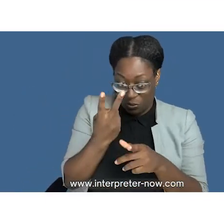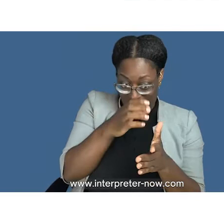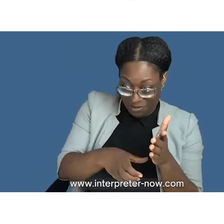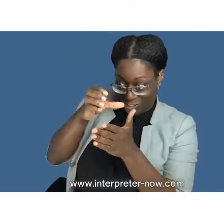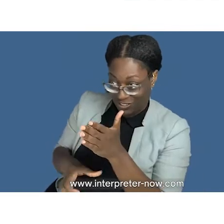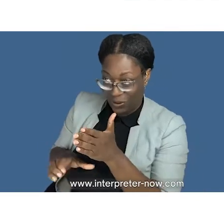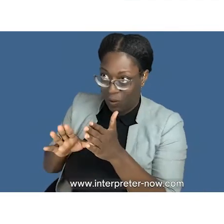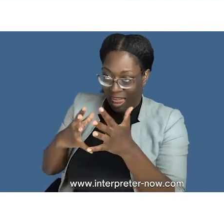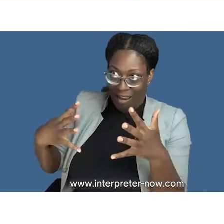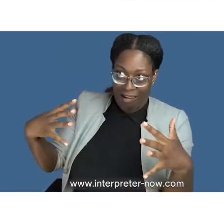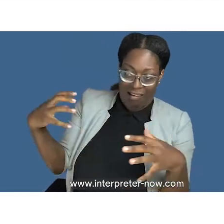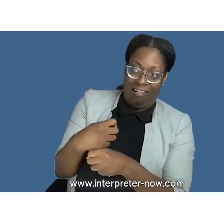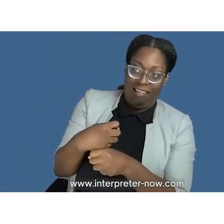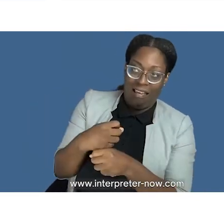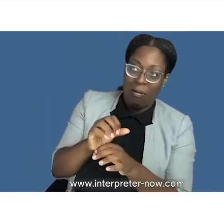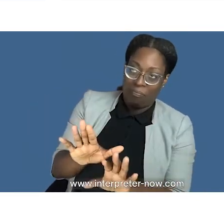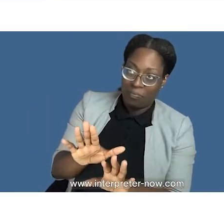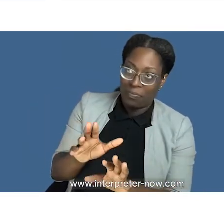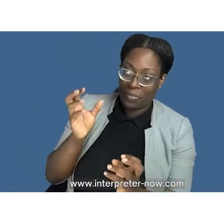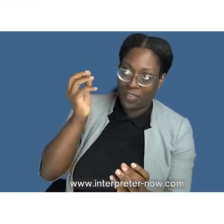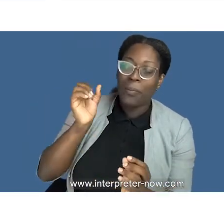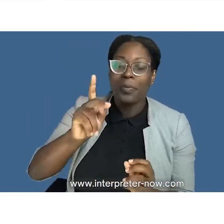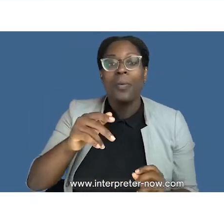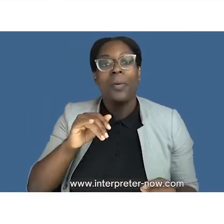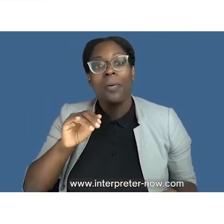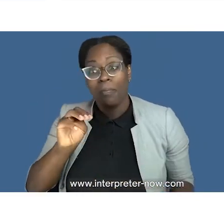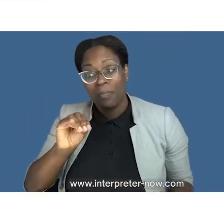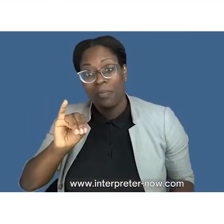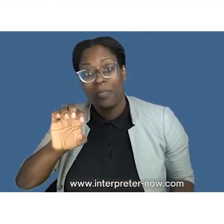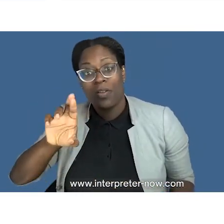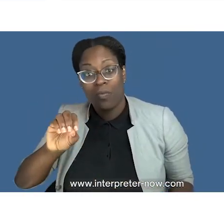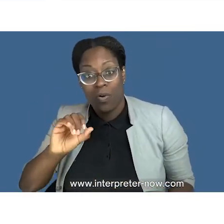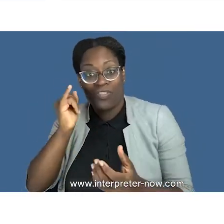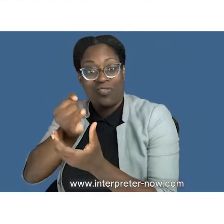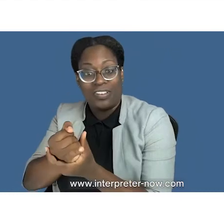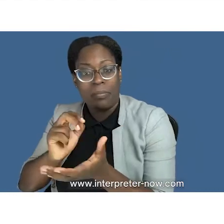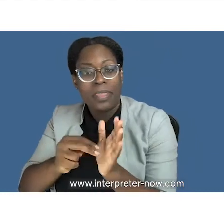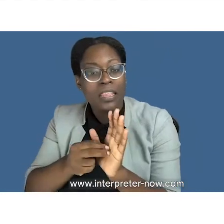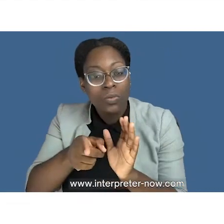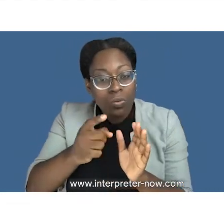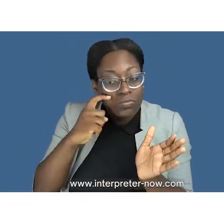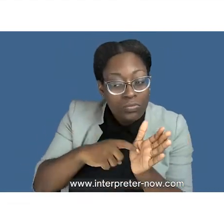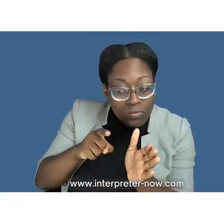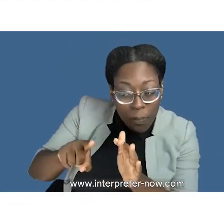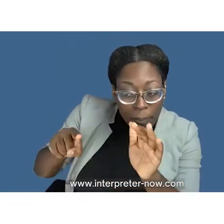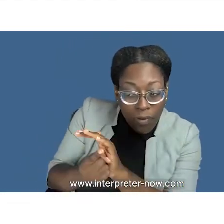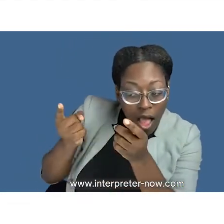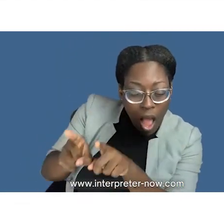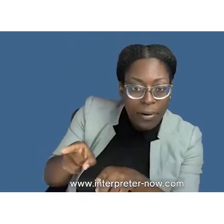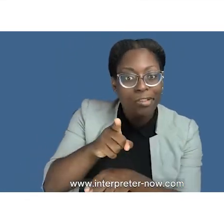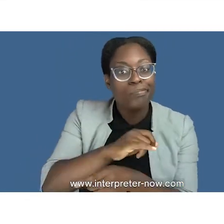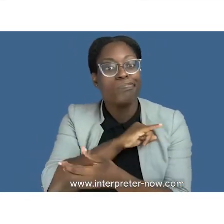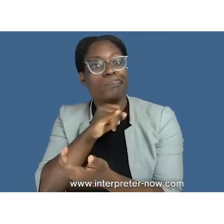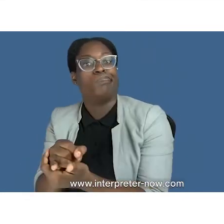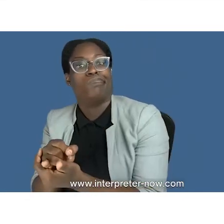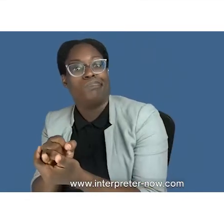So this is like 2 different chapters in my book. So it's a lot to distill into an answer. But so micro interventions are